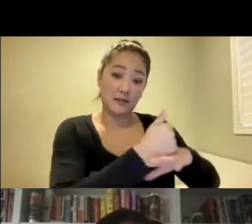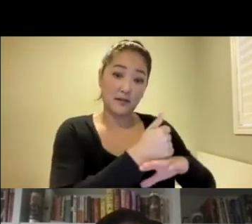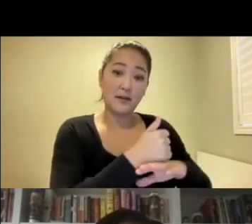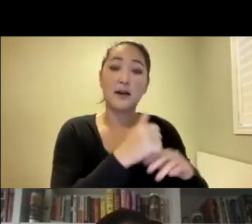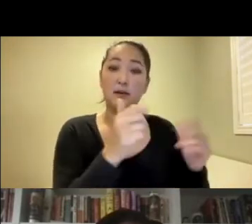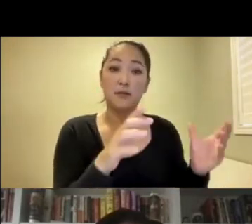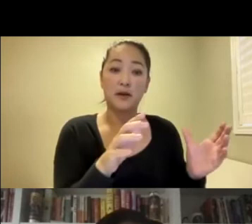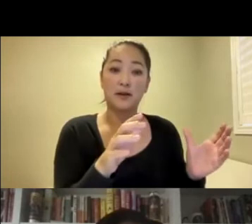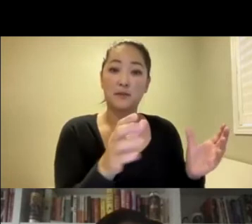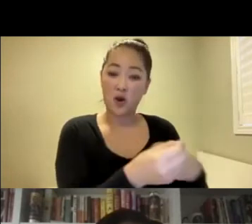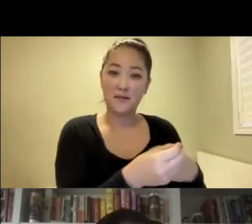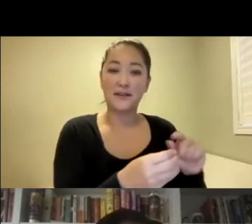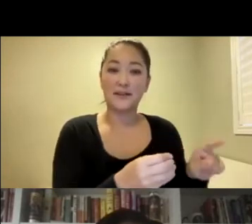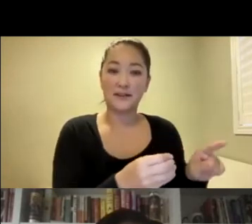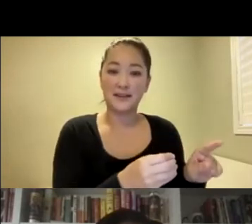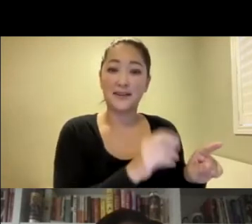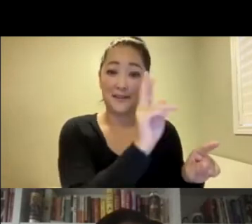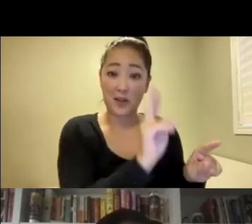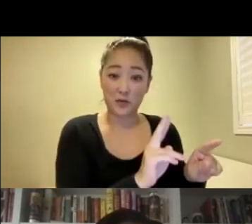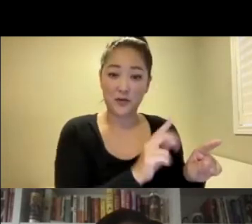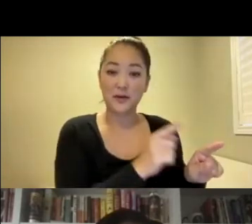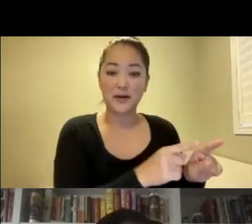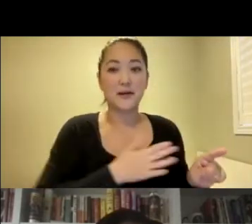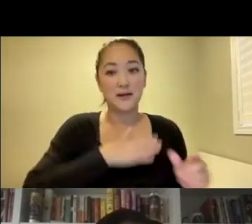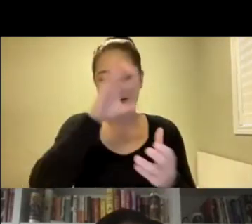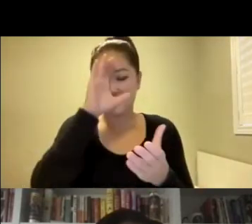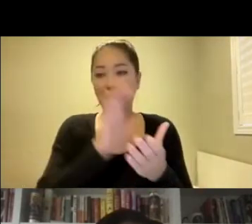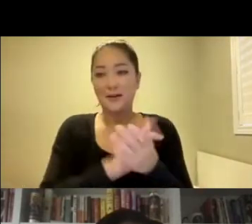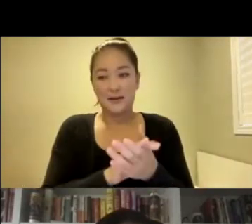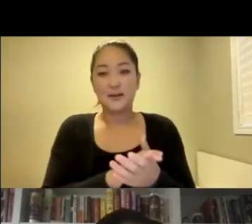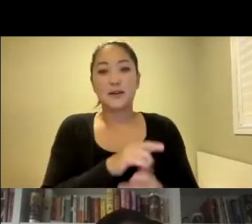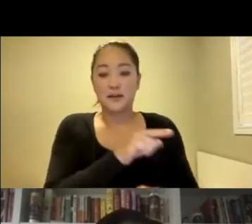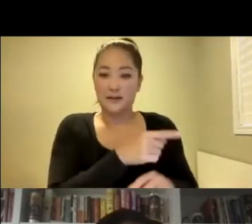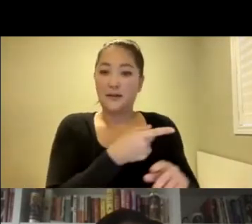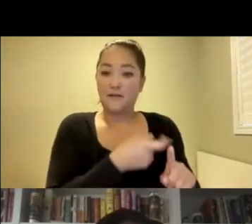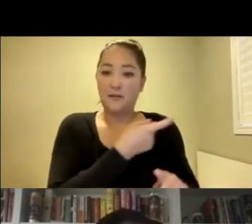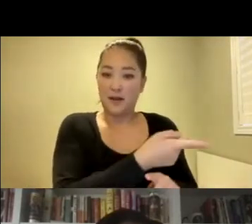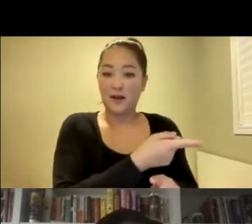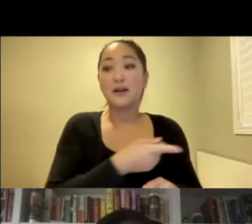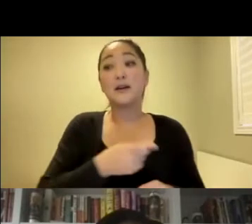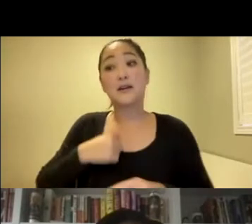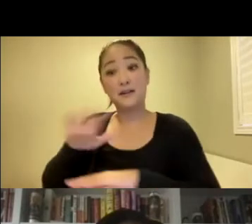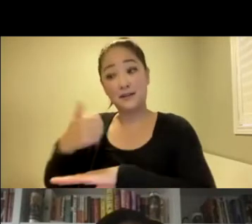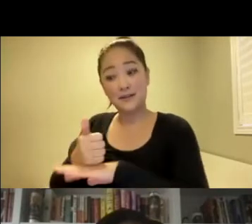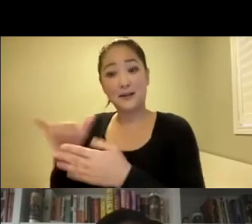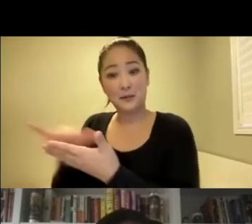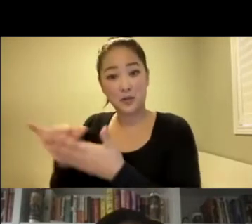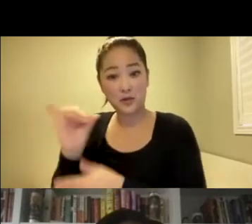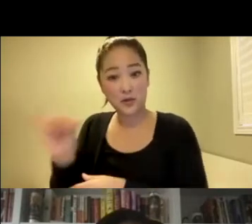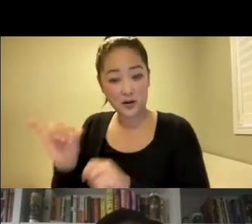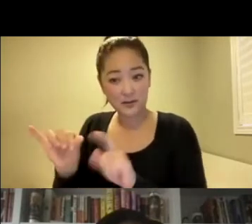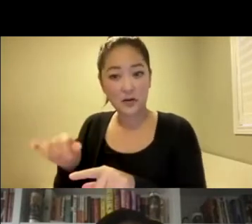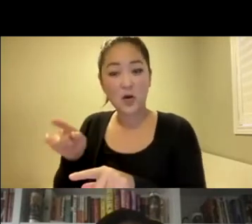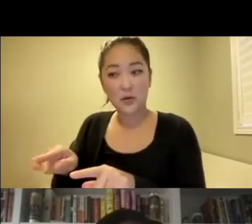husband is from Vancouver, and so we kept our New York office, which we had started at that time to raise